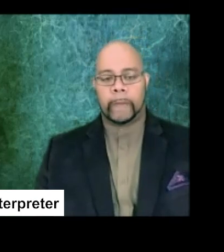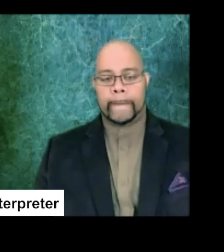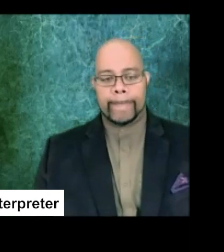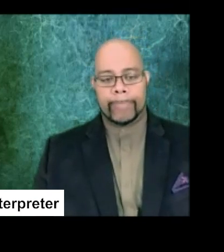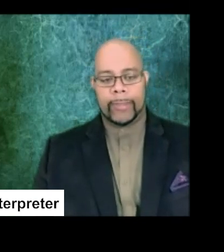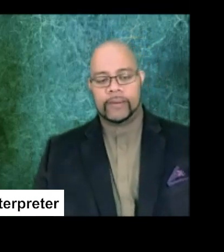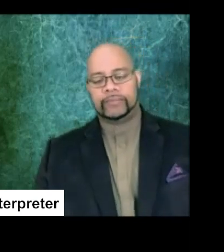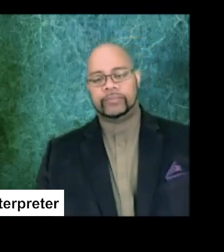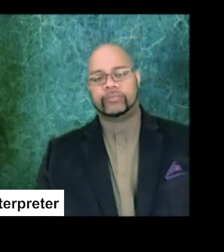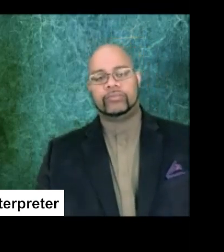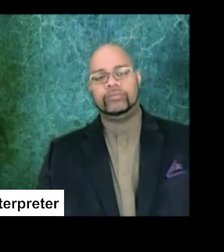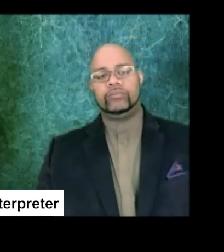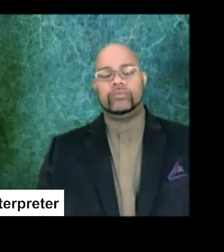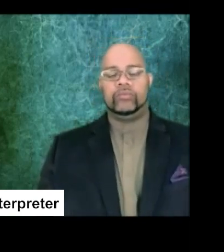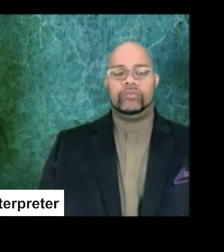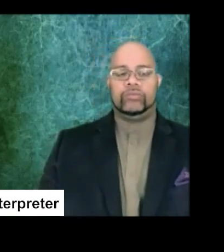to